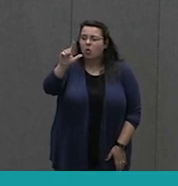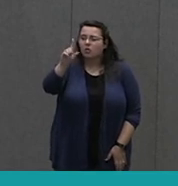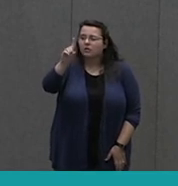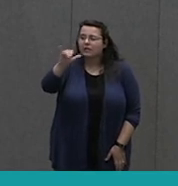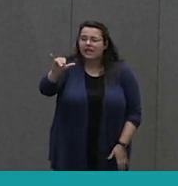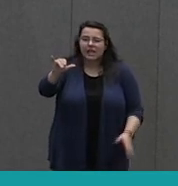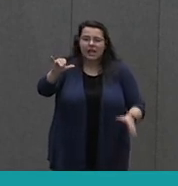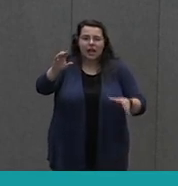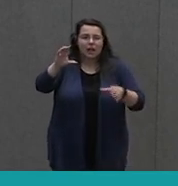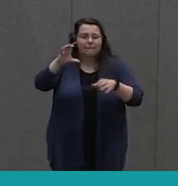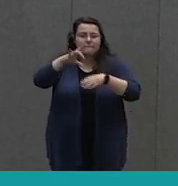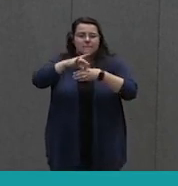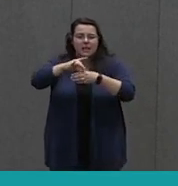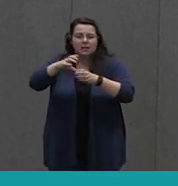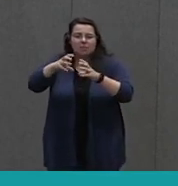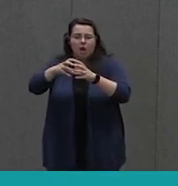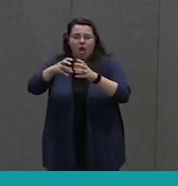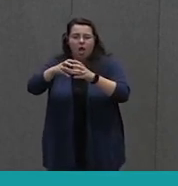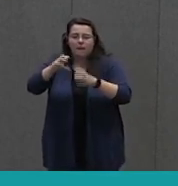burp sound for you?